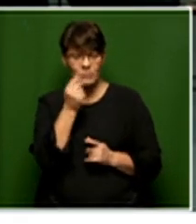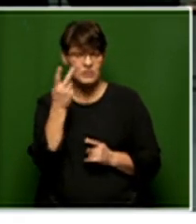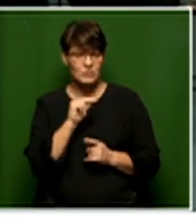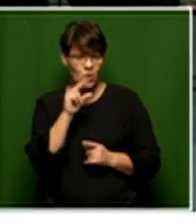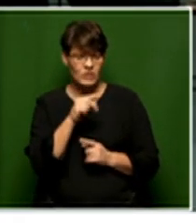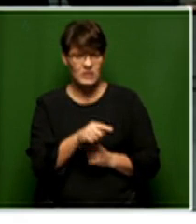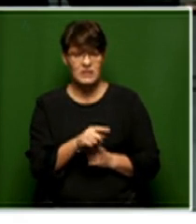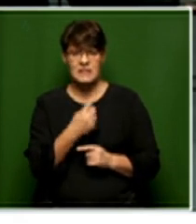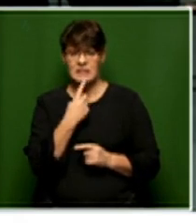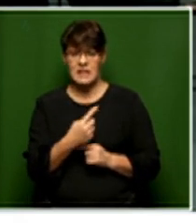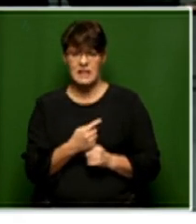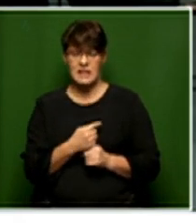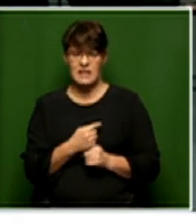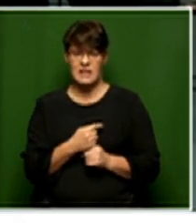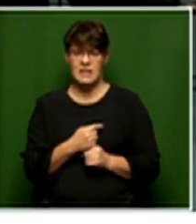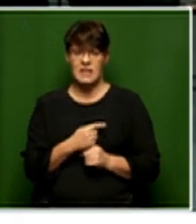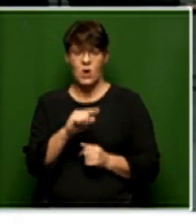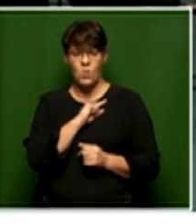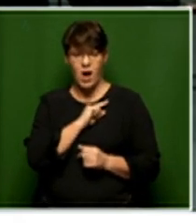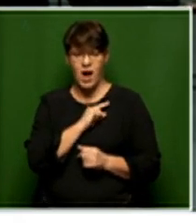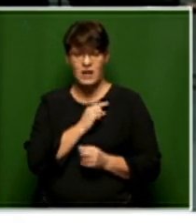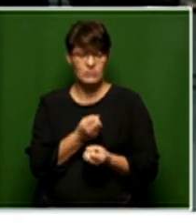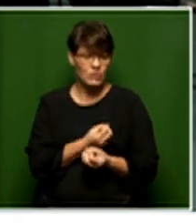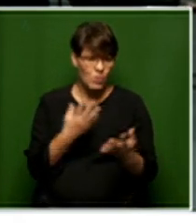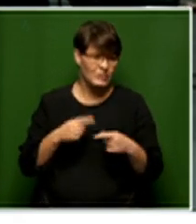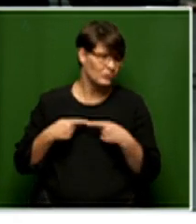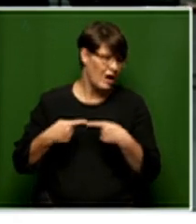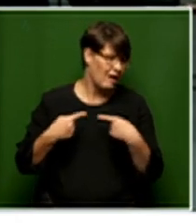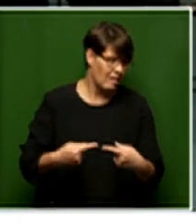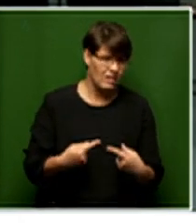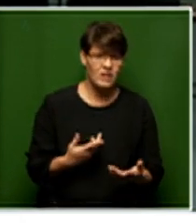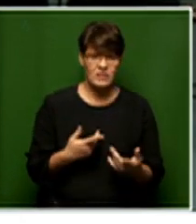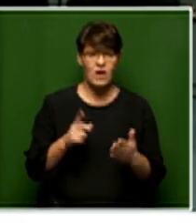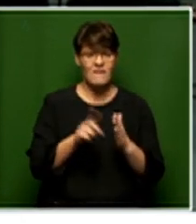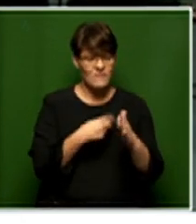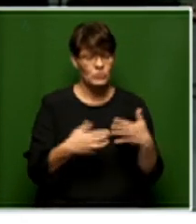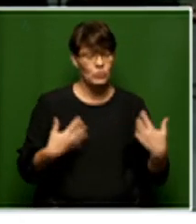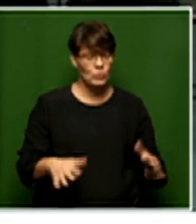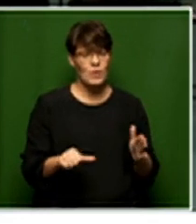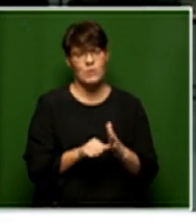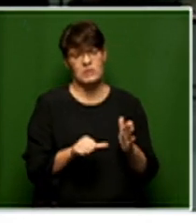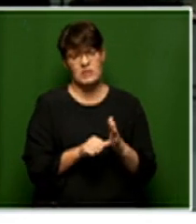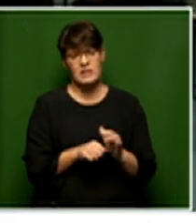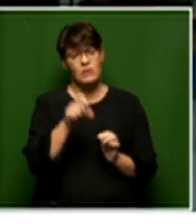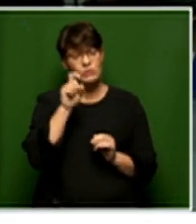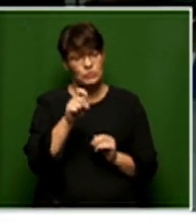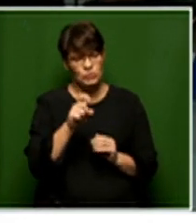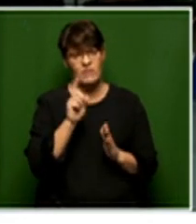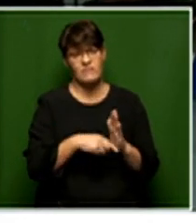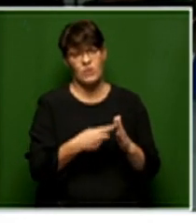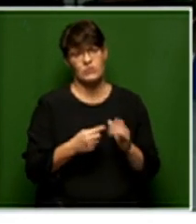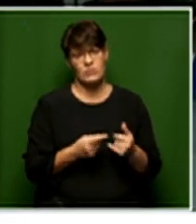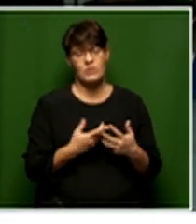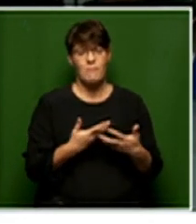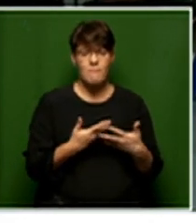to, he said because he went through so much during the struggle that the vote was very important and everybody should be casting his vote. But what made